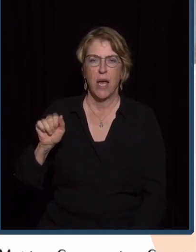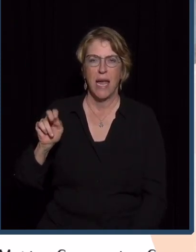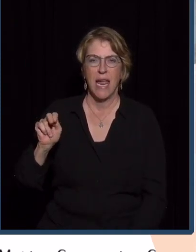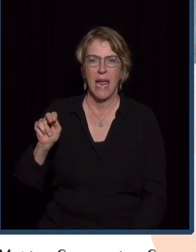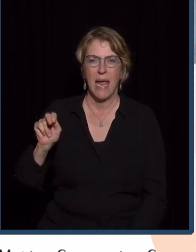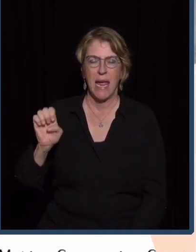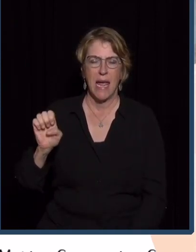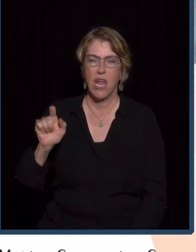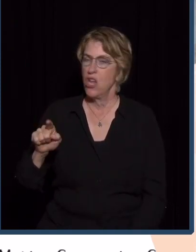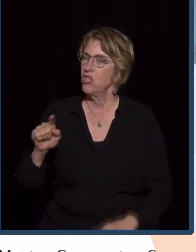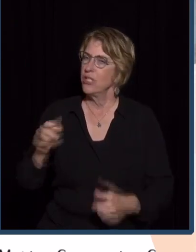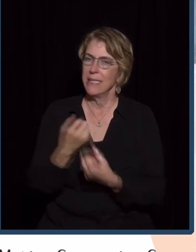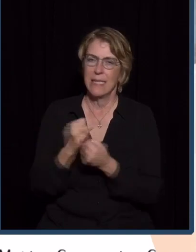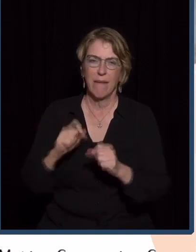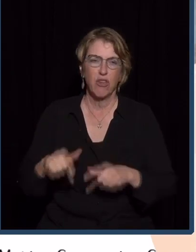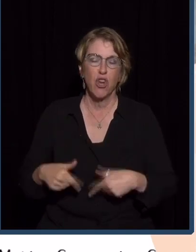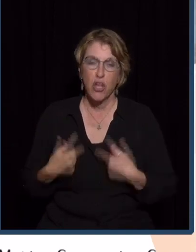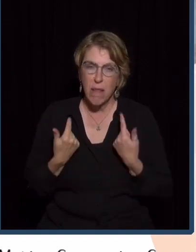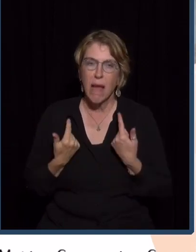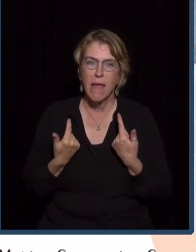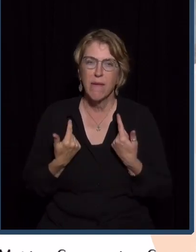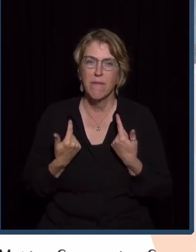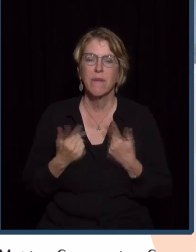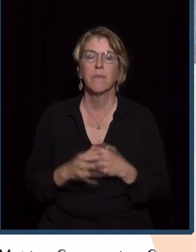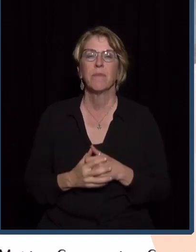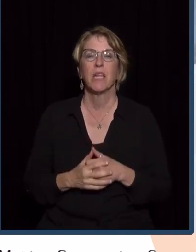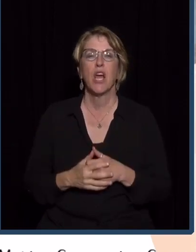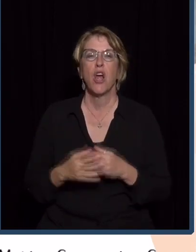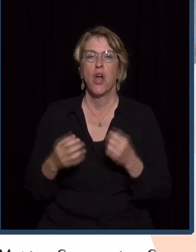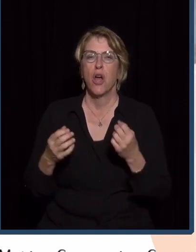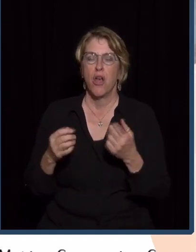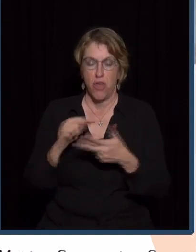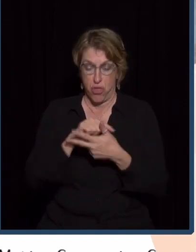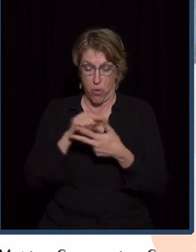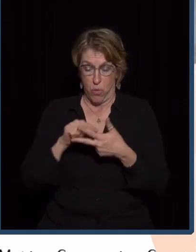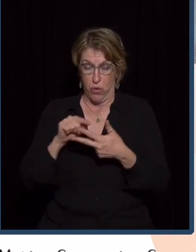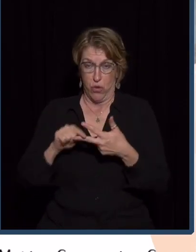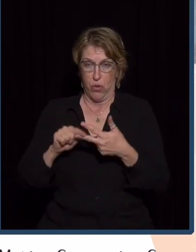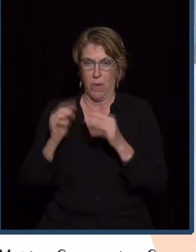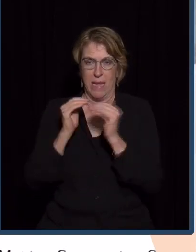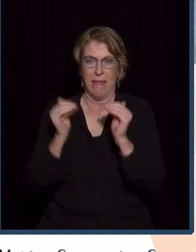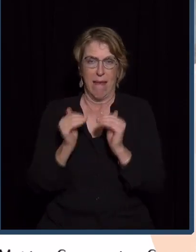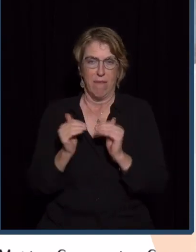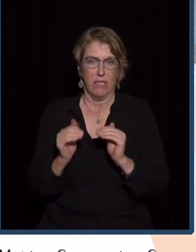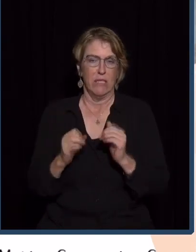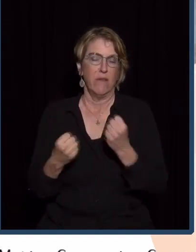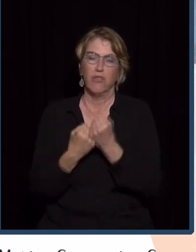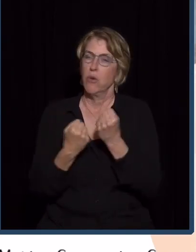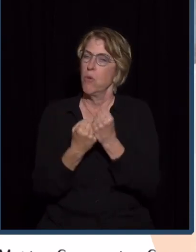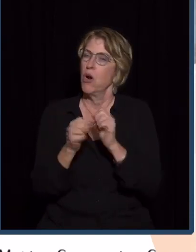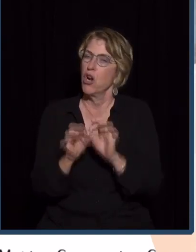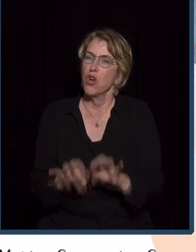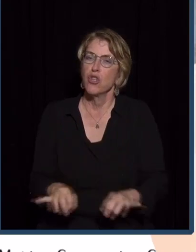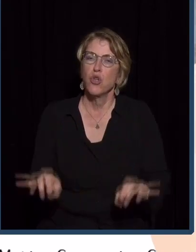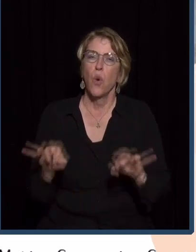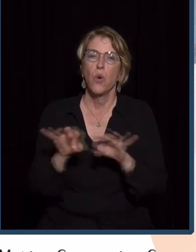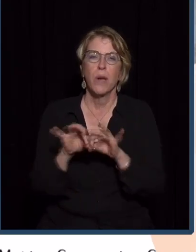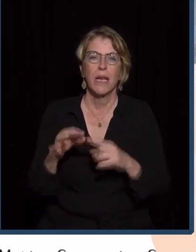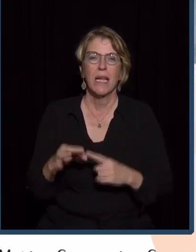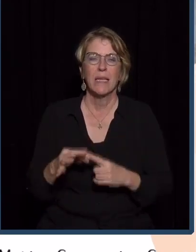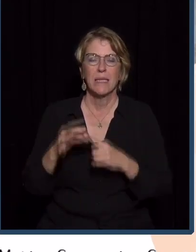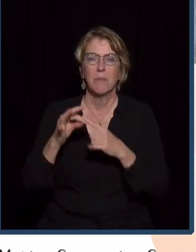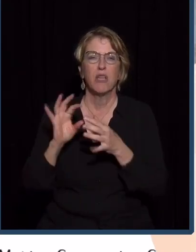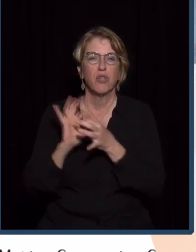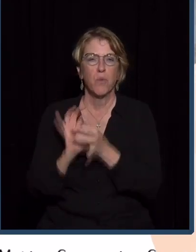team. Diversity, equity, and inclusion support is so critical in the world that we live in, especially when it comes to